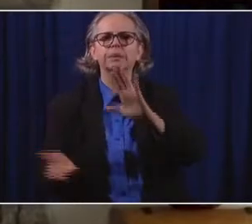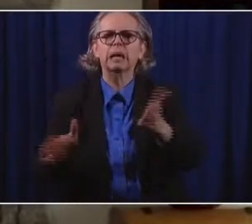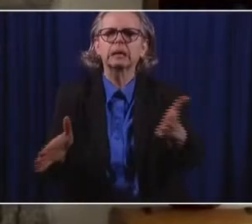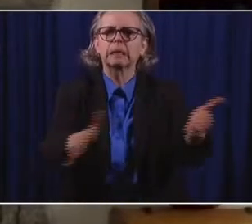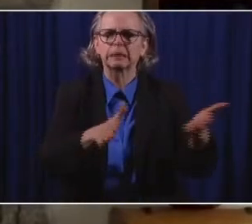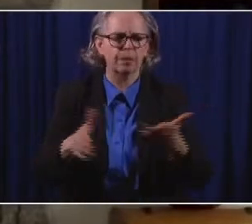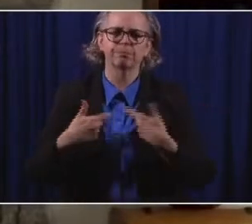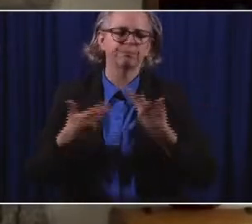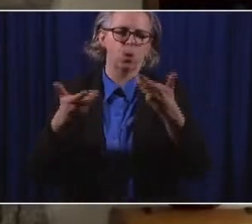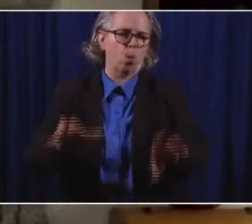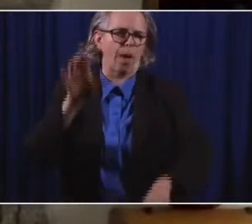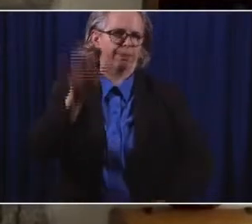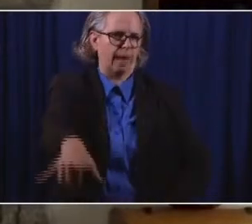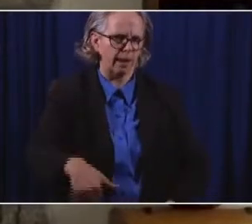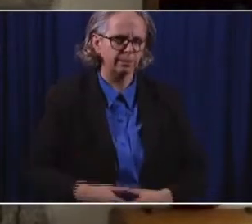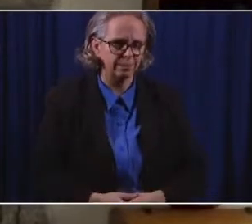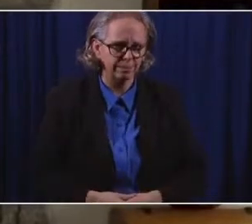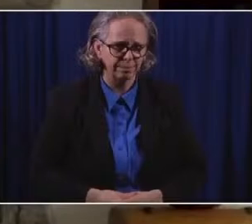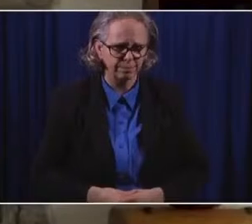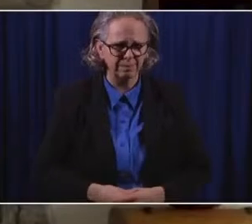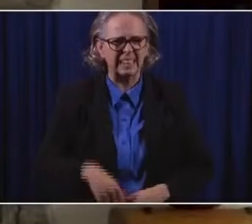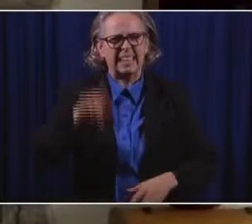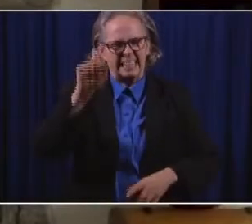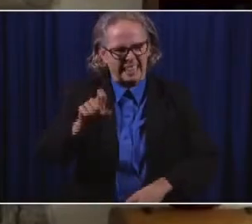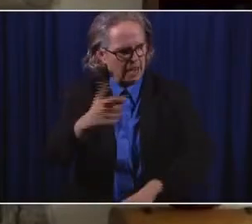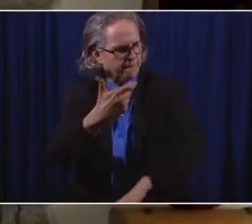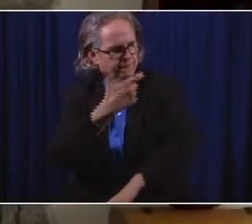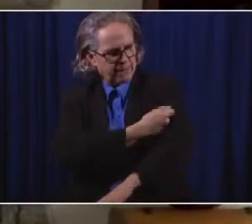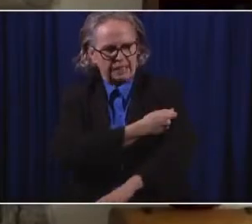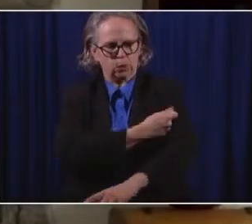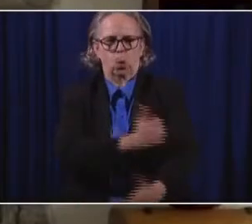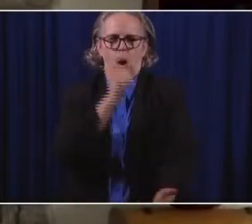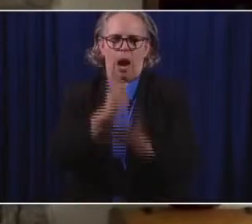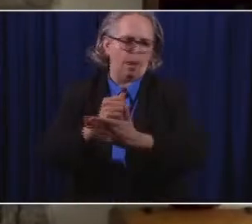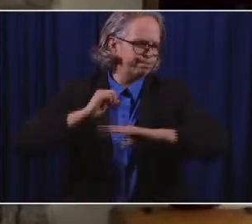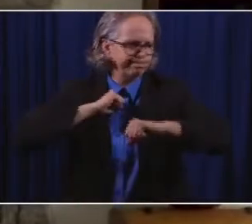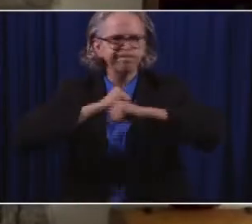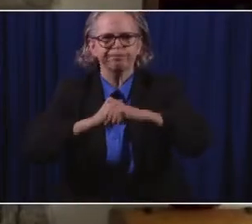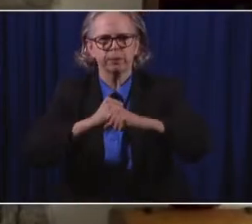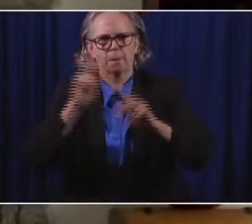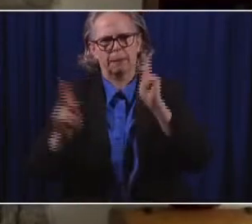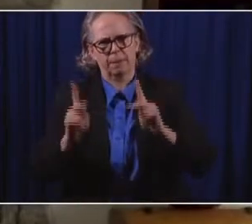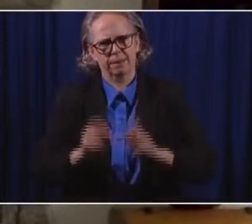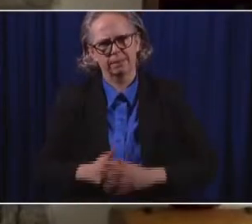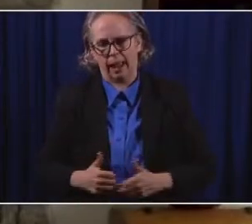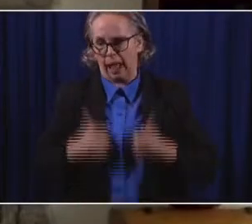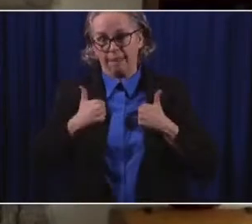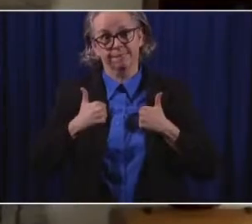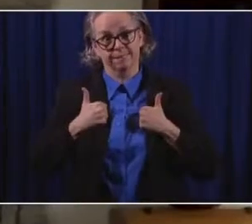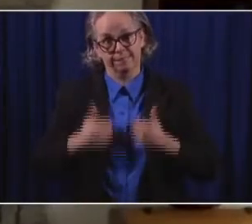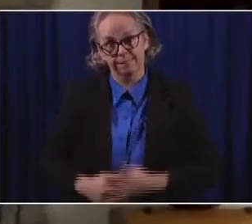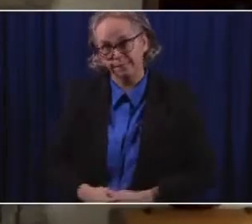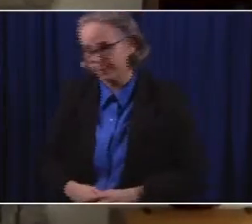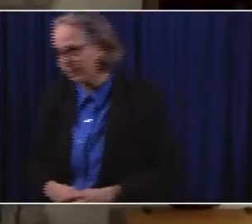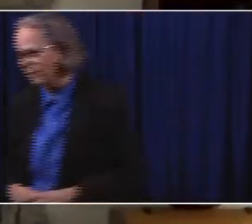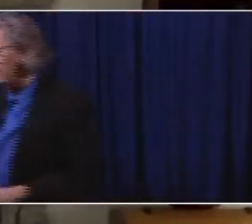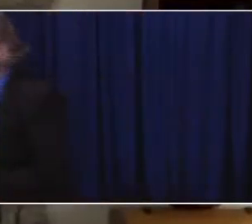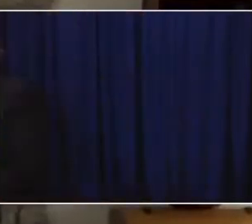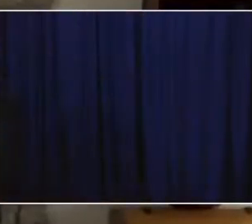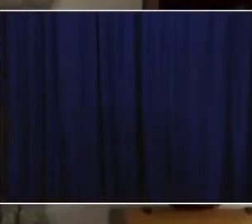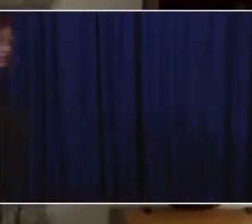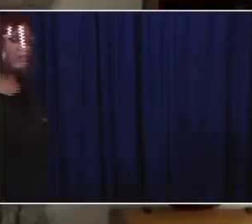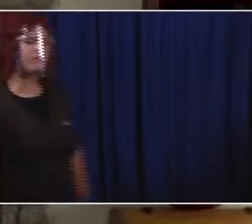Next and question. We'll get it, and it will come. Next question is from Andy Chow at Ohio Public Radio and Television. Andy. Hi, Governor.